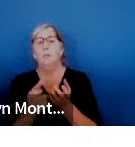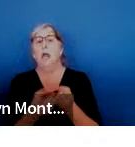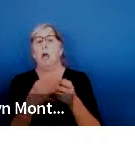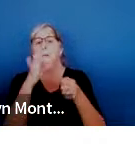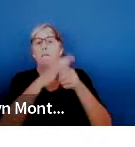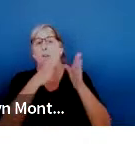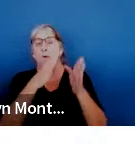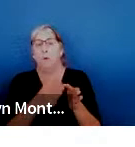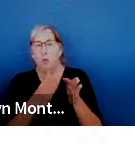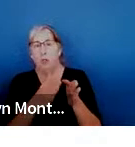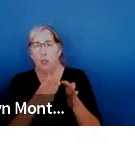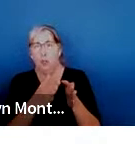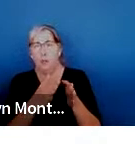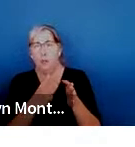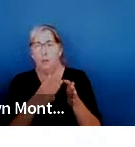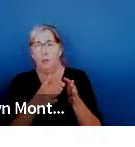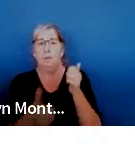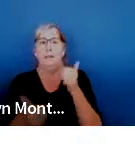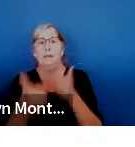districts in each state.